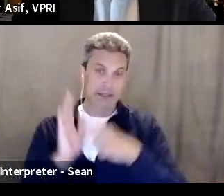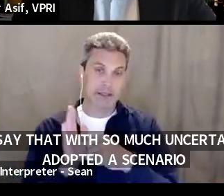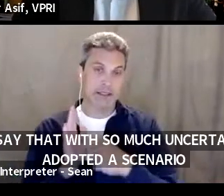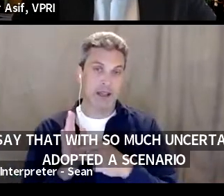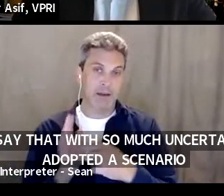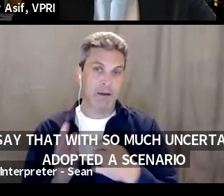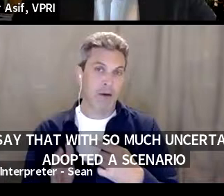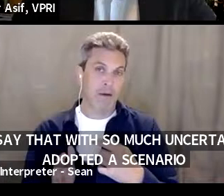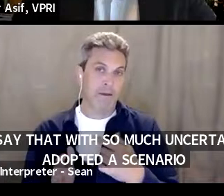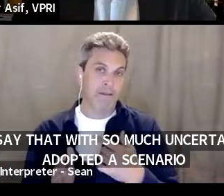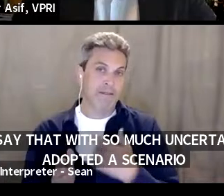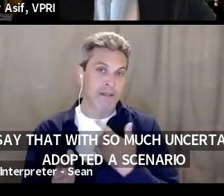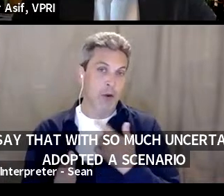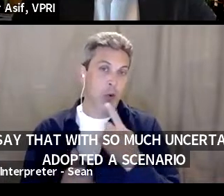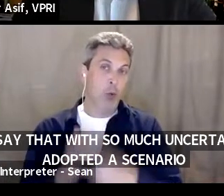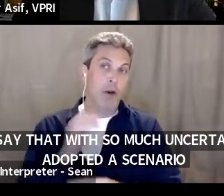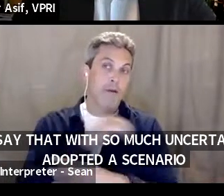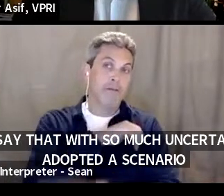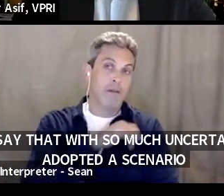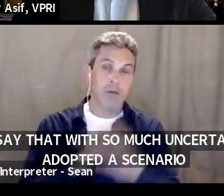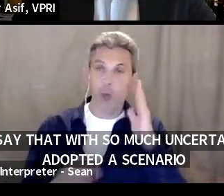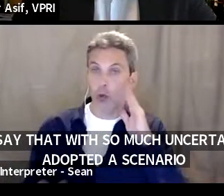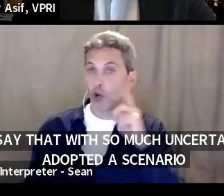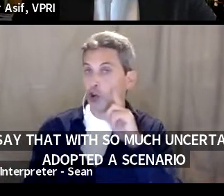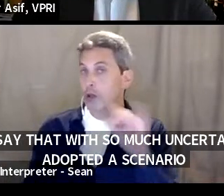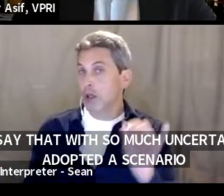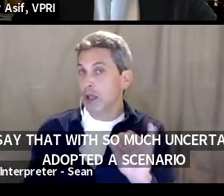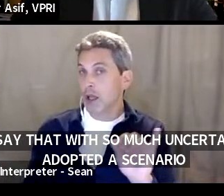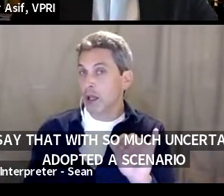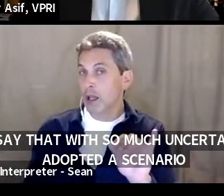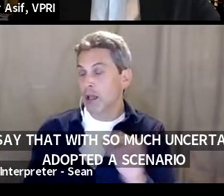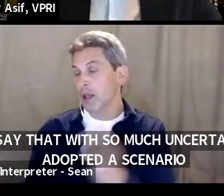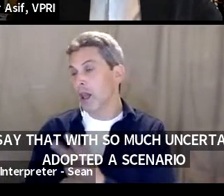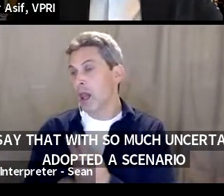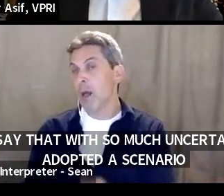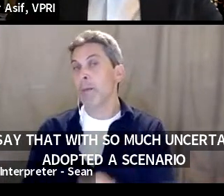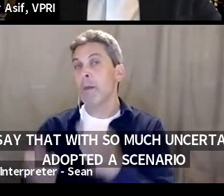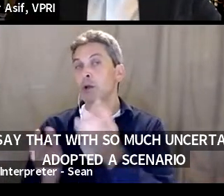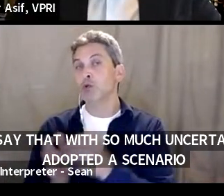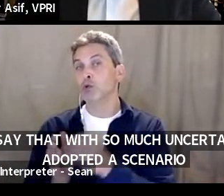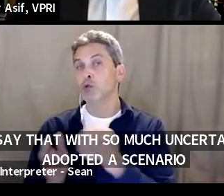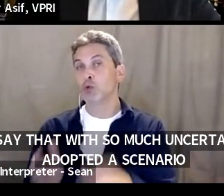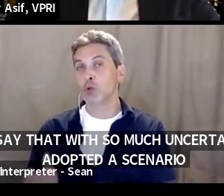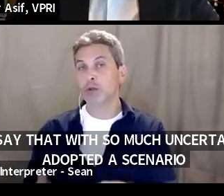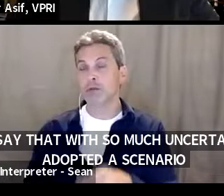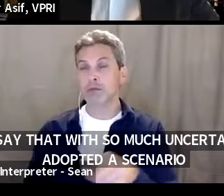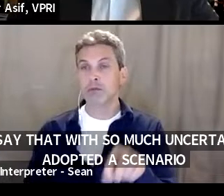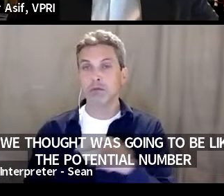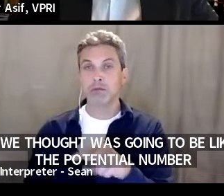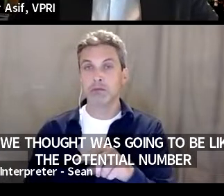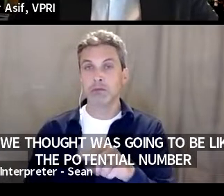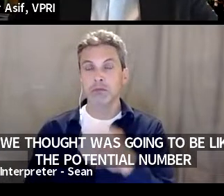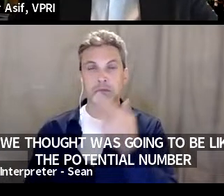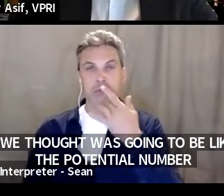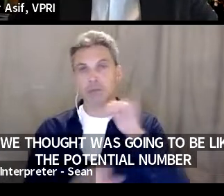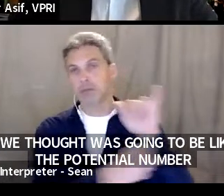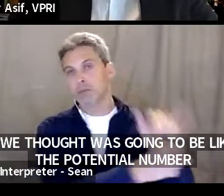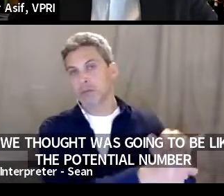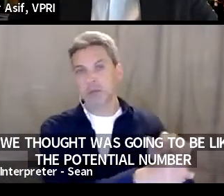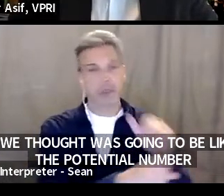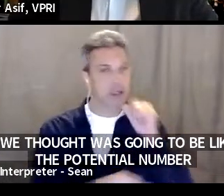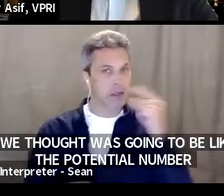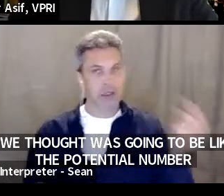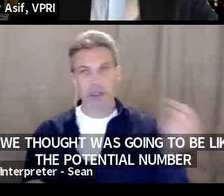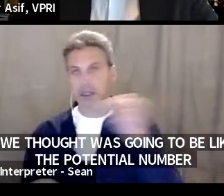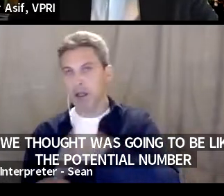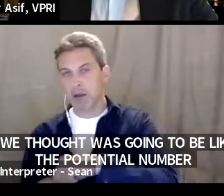terms of the potential number of students who might choose not to come onto campus, perhaps wait a